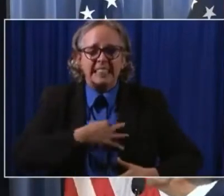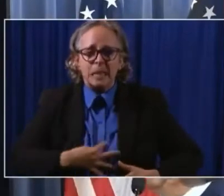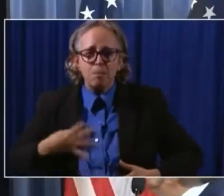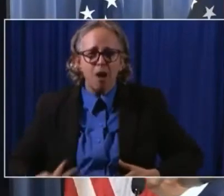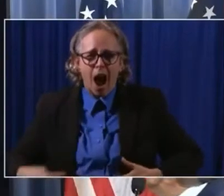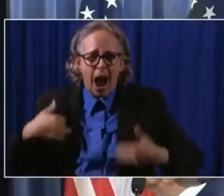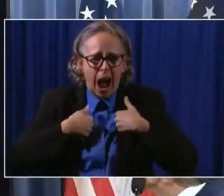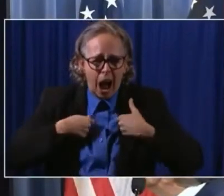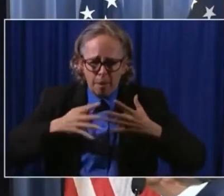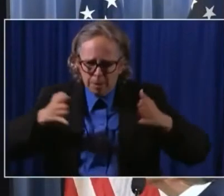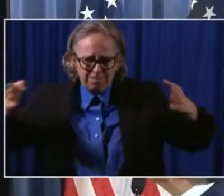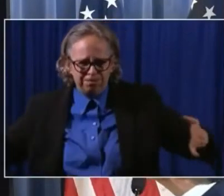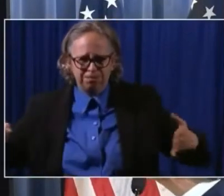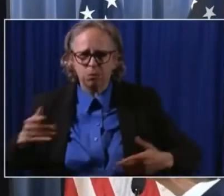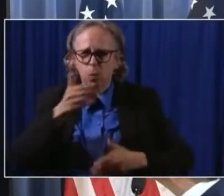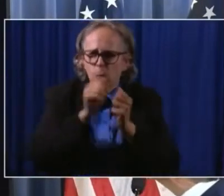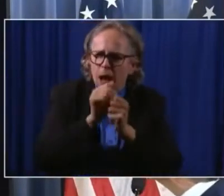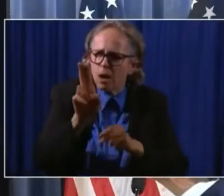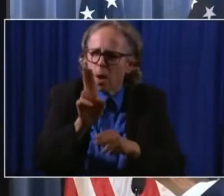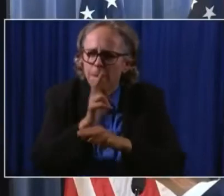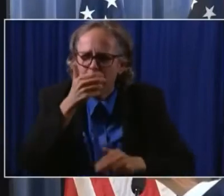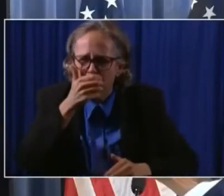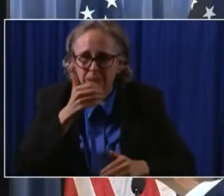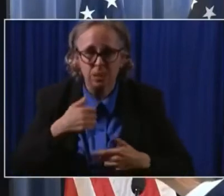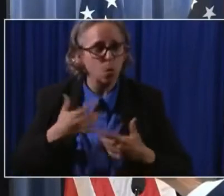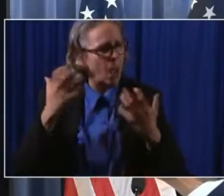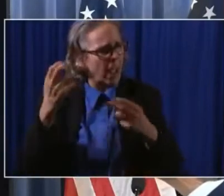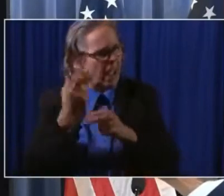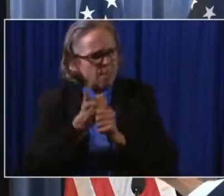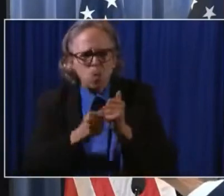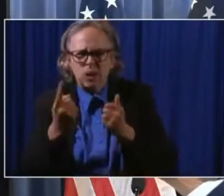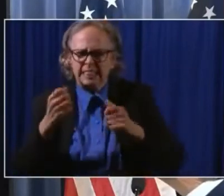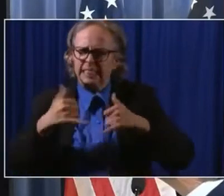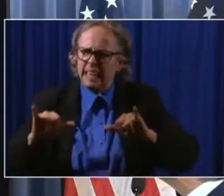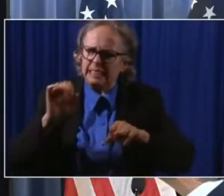Keeping everyone safe and healthy is our goal.